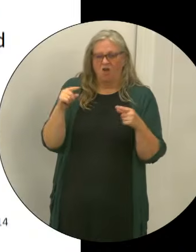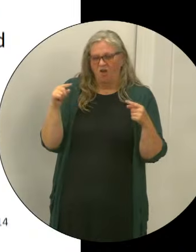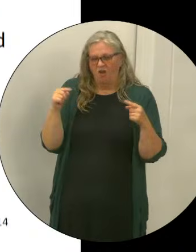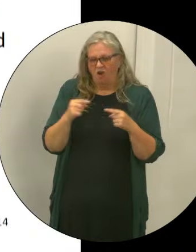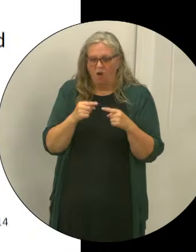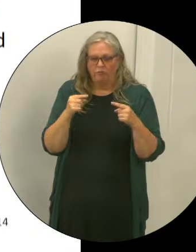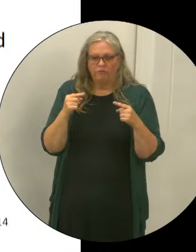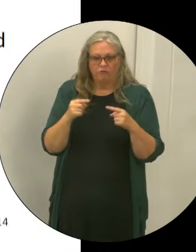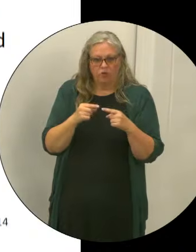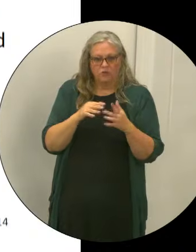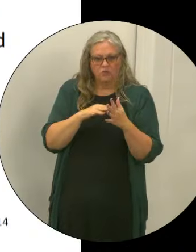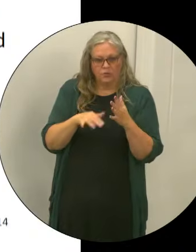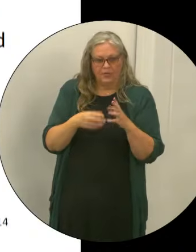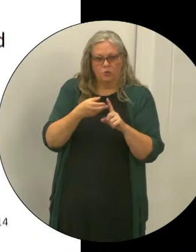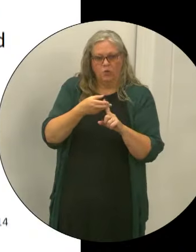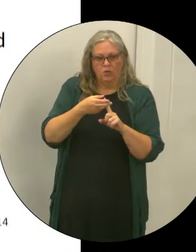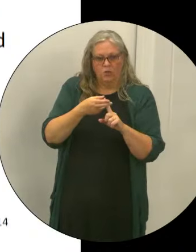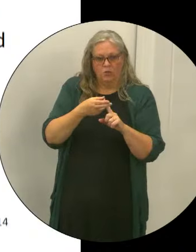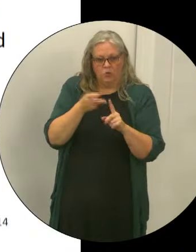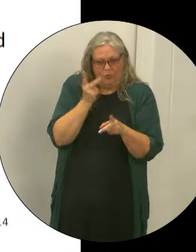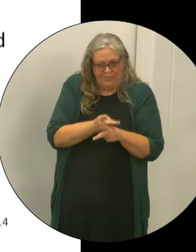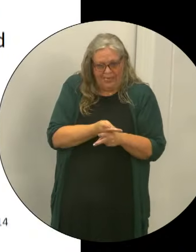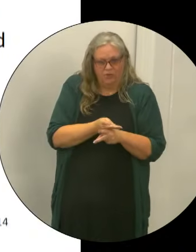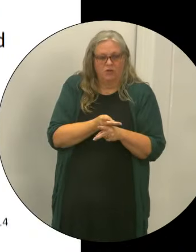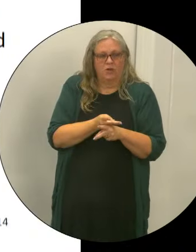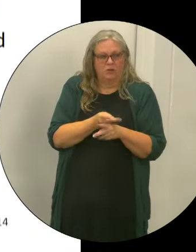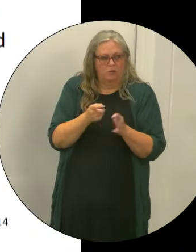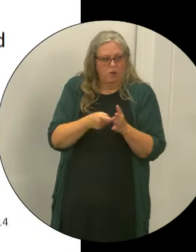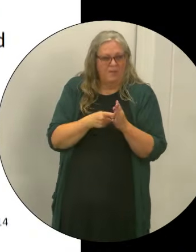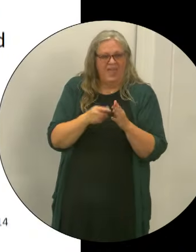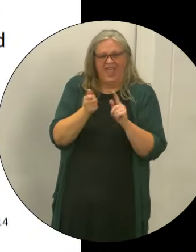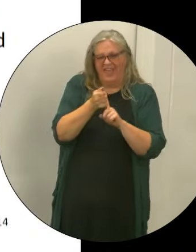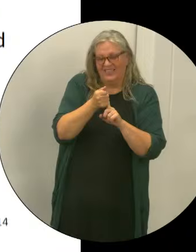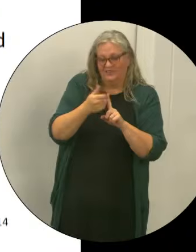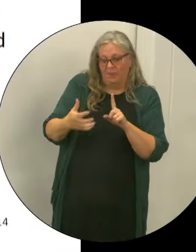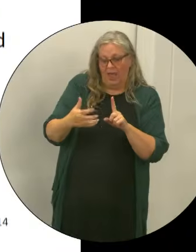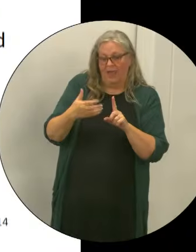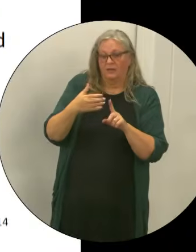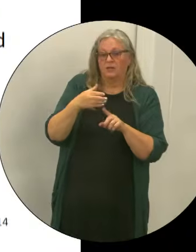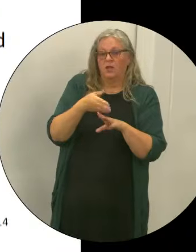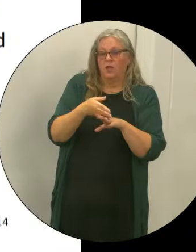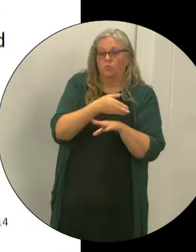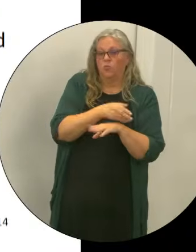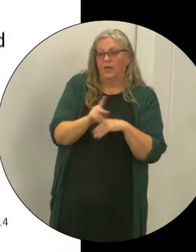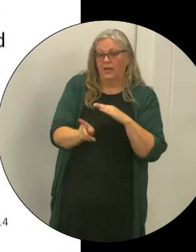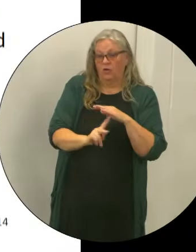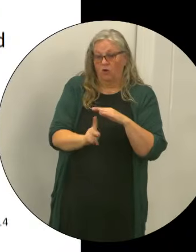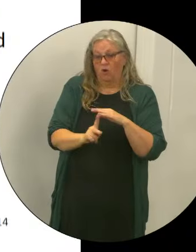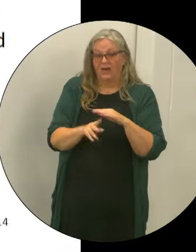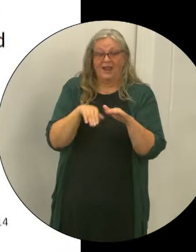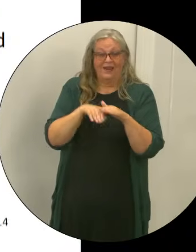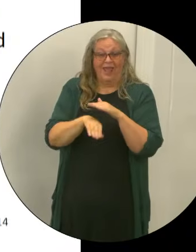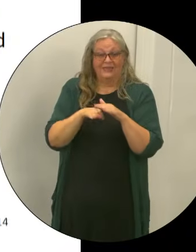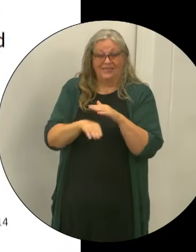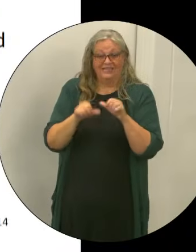And 4, stabilize, align, and expand pre-kindergarten structures to improve access and sustainability across Nevada. As